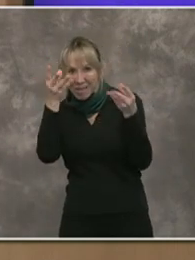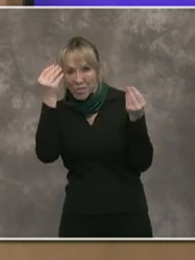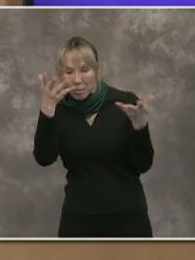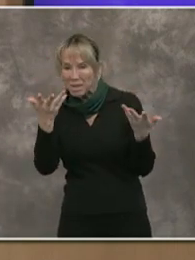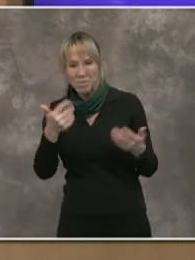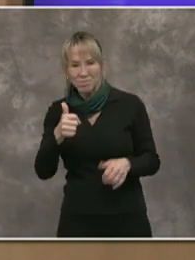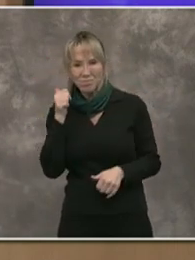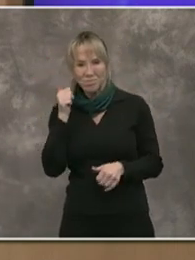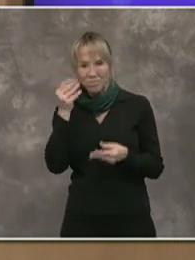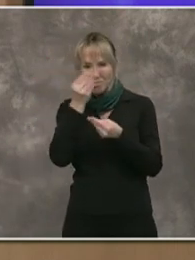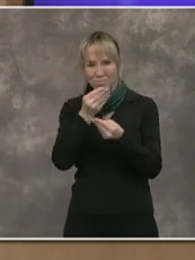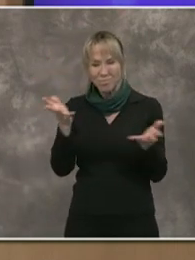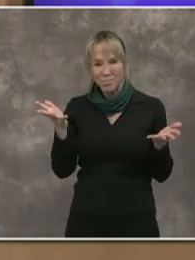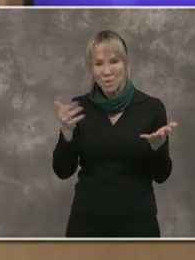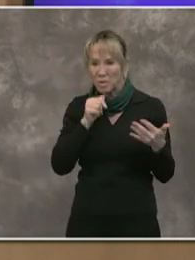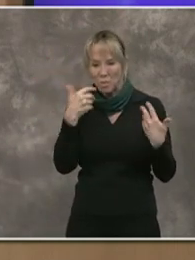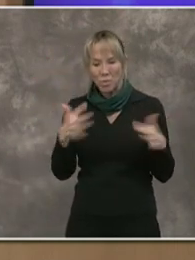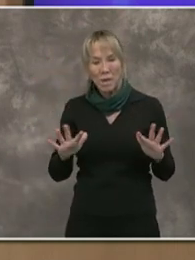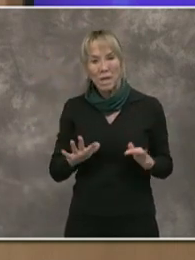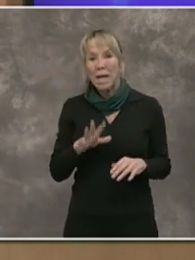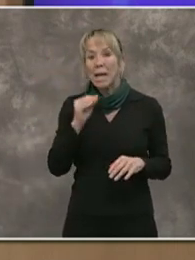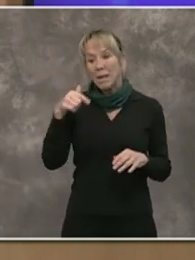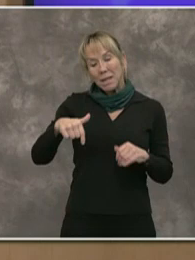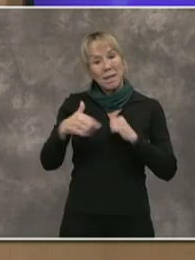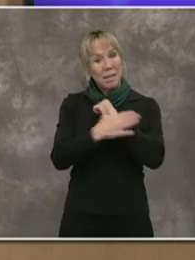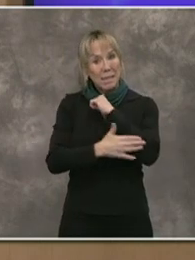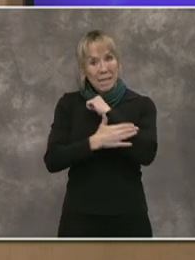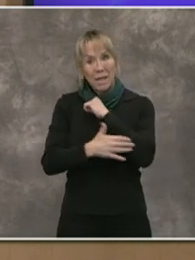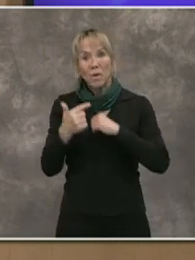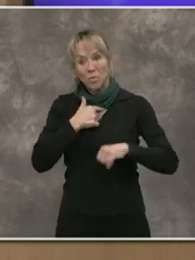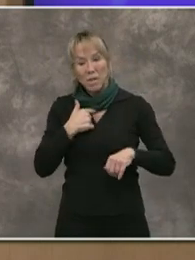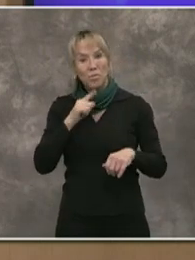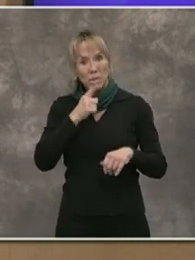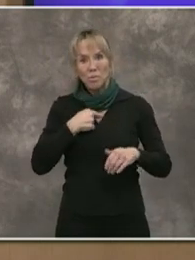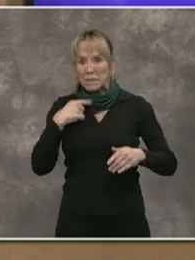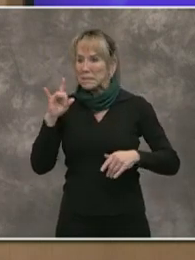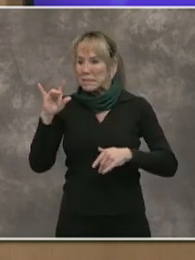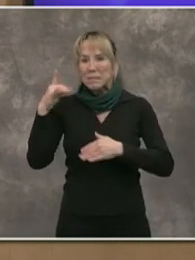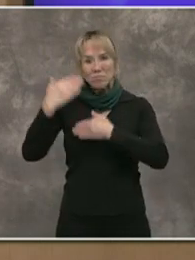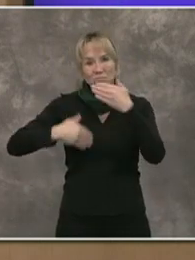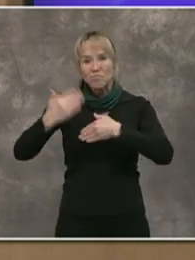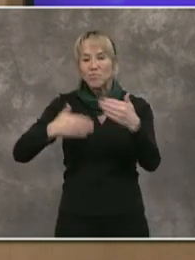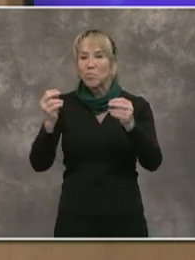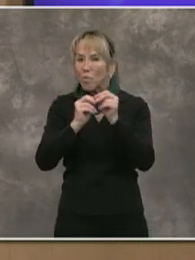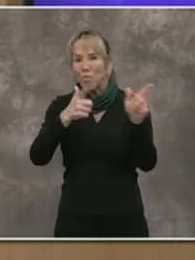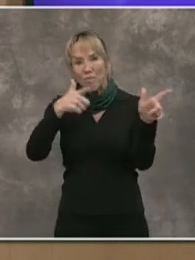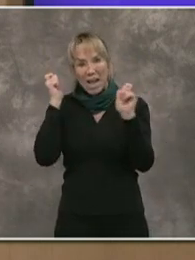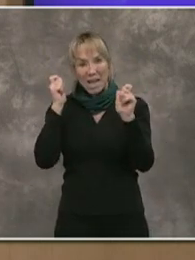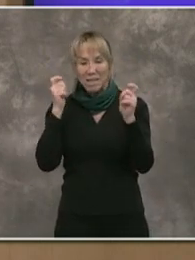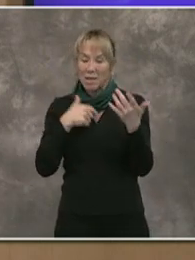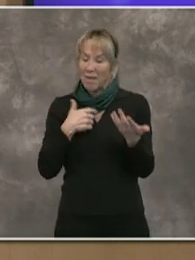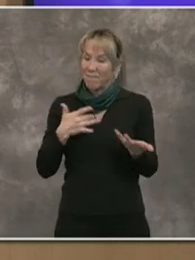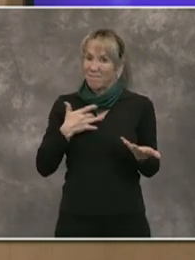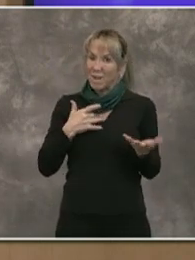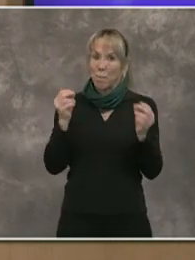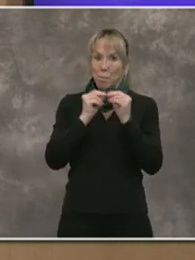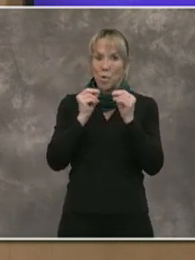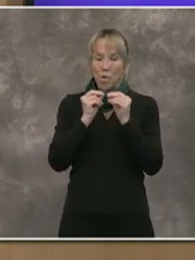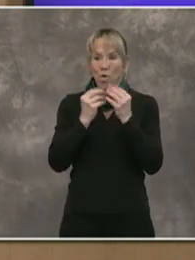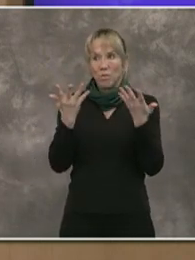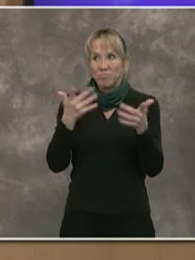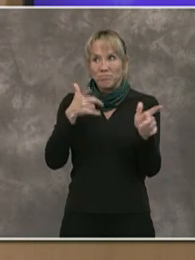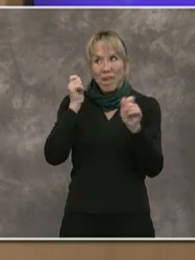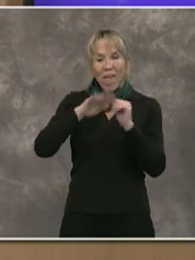accurate. And we have moved rapidly as a county, I suspect much more rapidly and much more transparently than